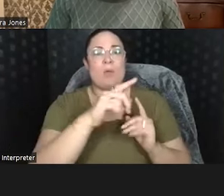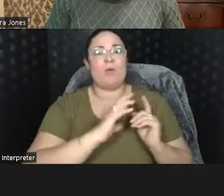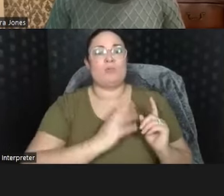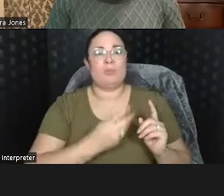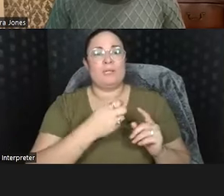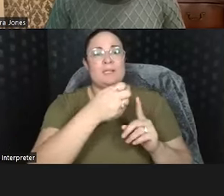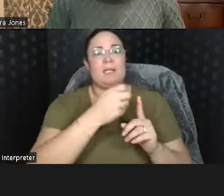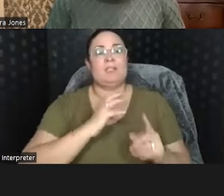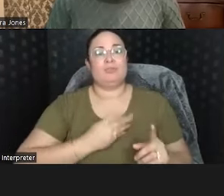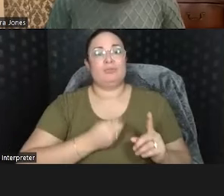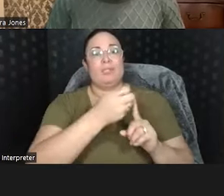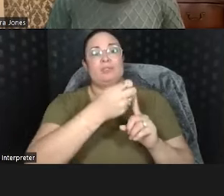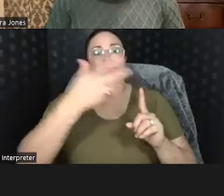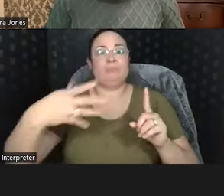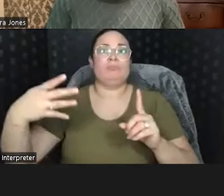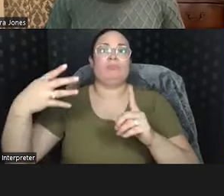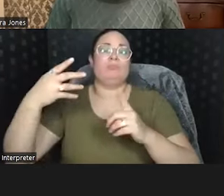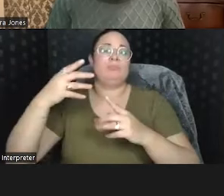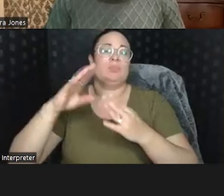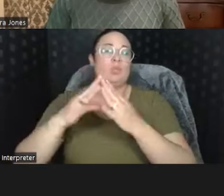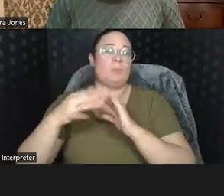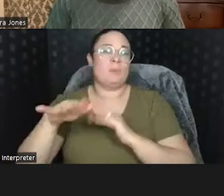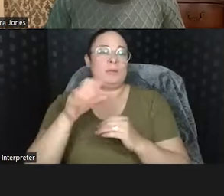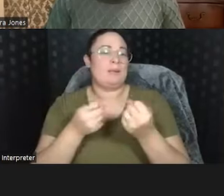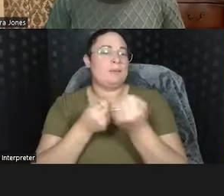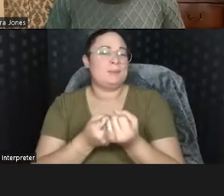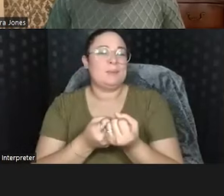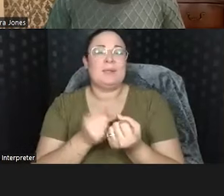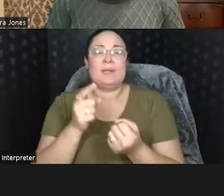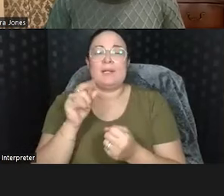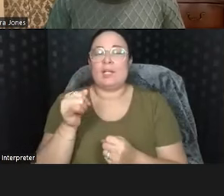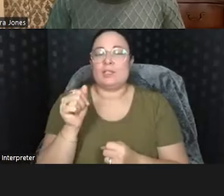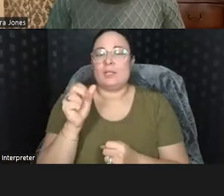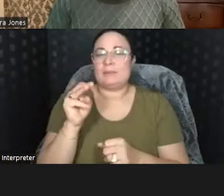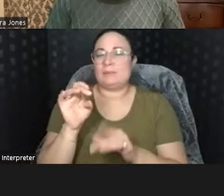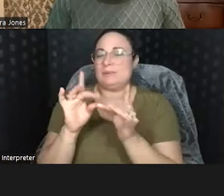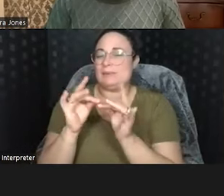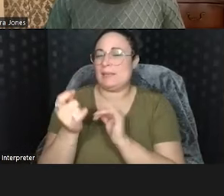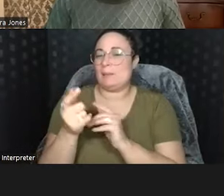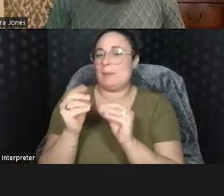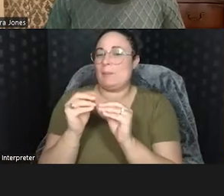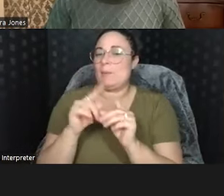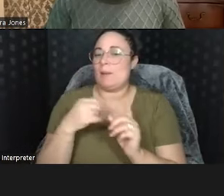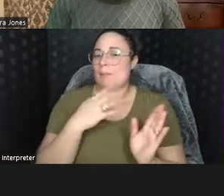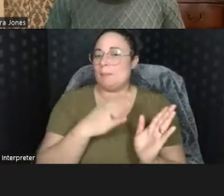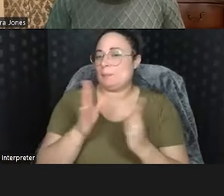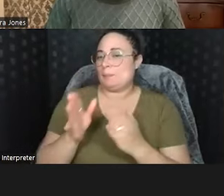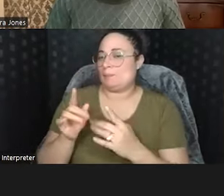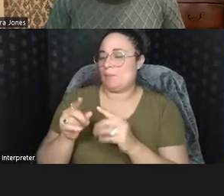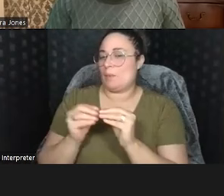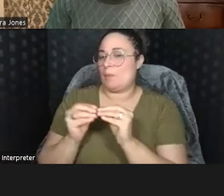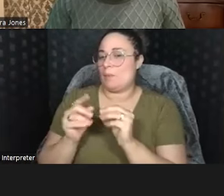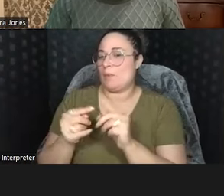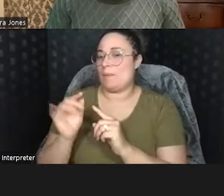all be more aware and work to address these issues? And Jasmine, you touched on this a little bit already, but I'd love to turn to you to hear a little bit more.